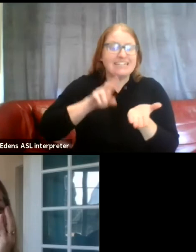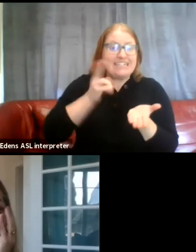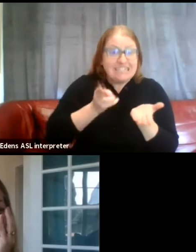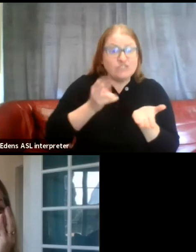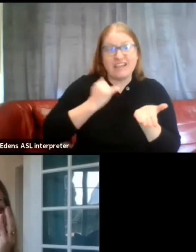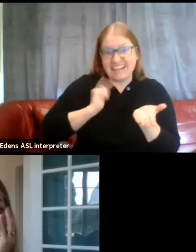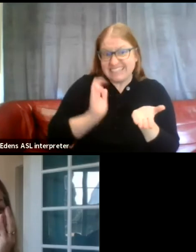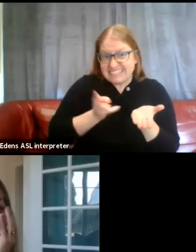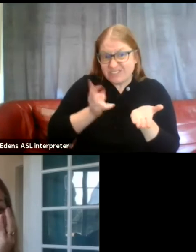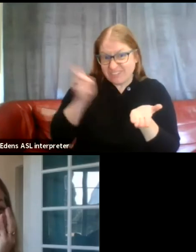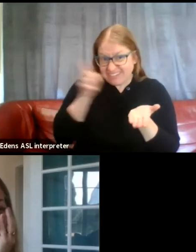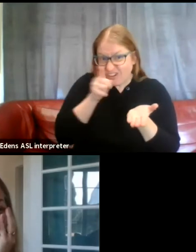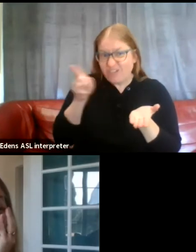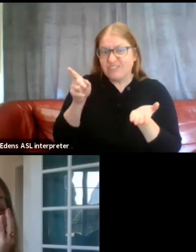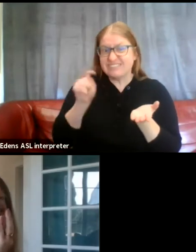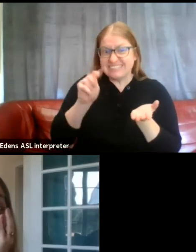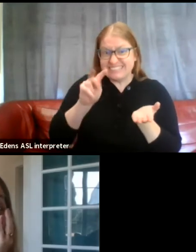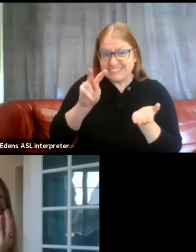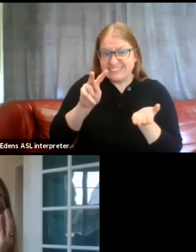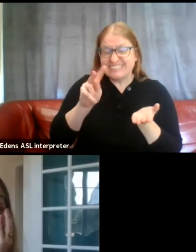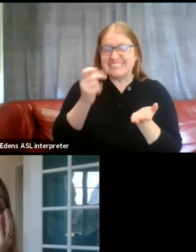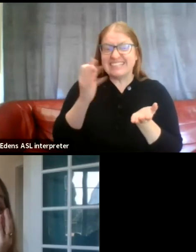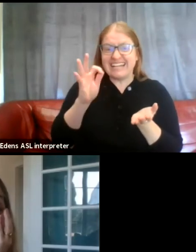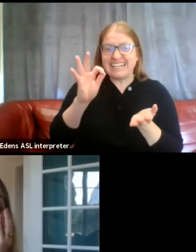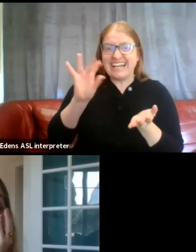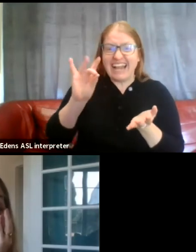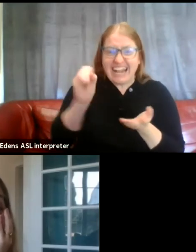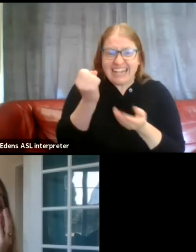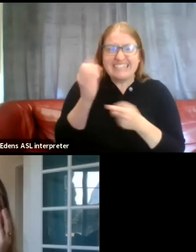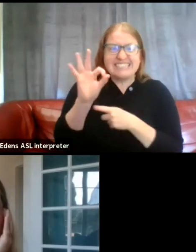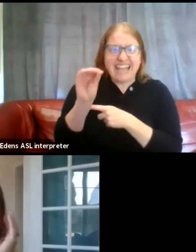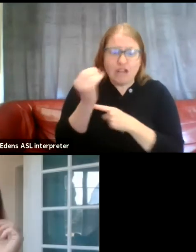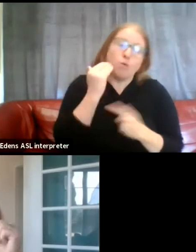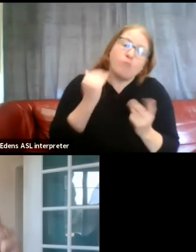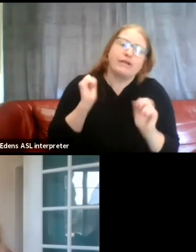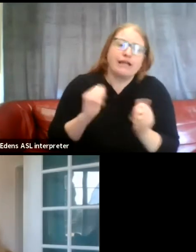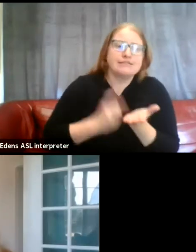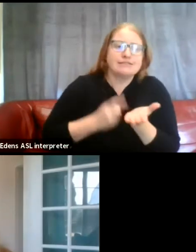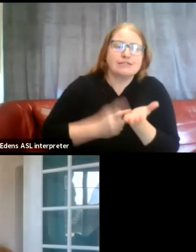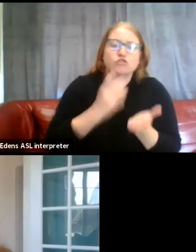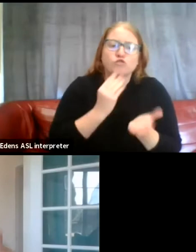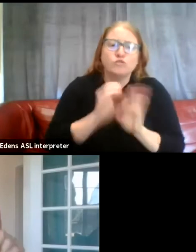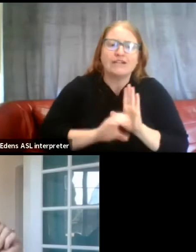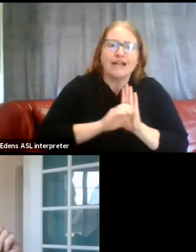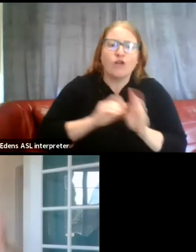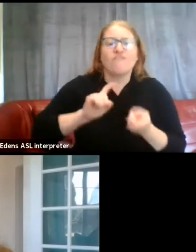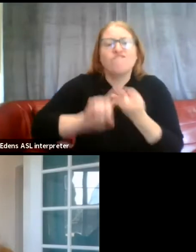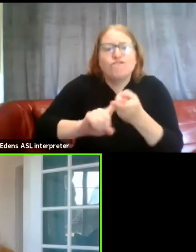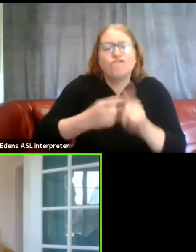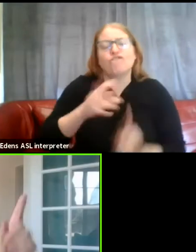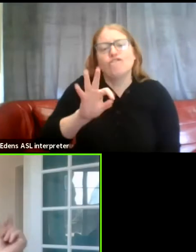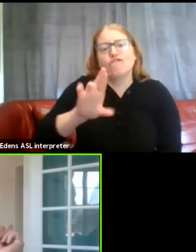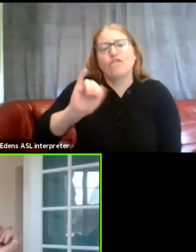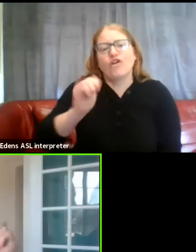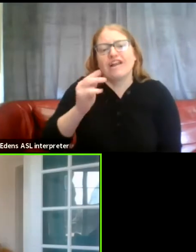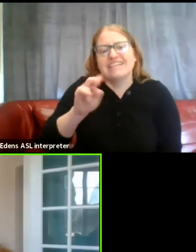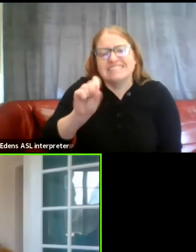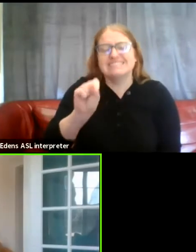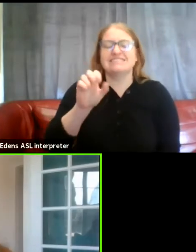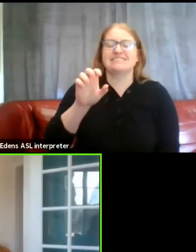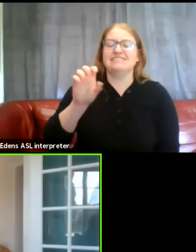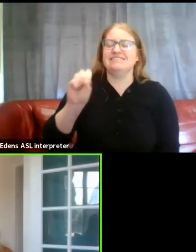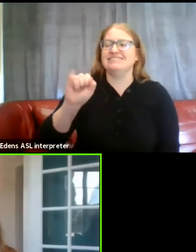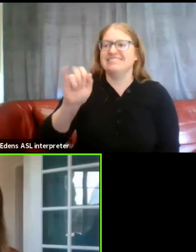and especially in the 90s, and we can talk about things like the Jewish characters on Friends and about Elaine Bennis on Seinfeld. We will talk about